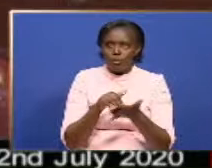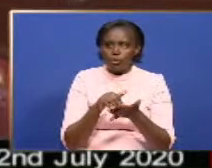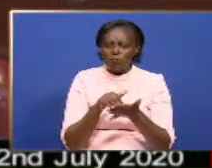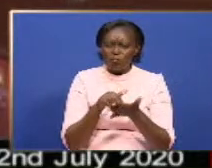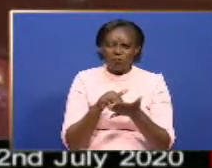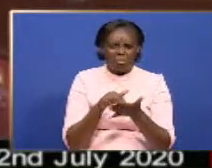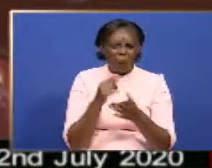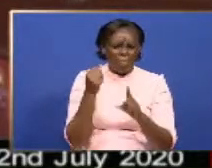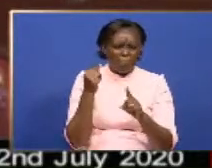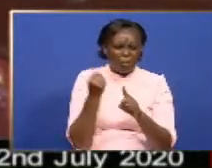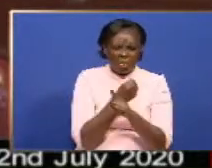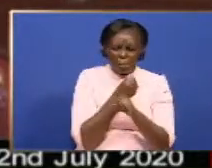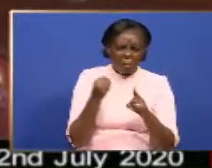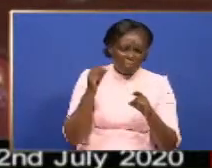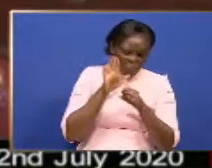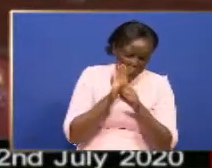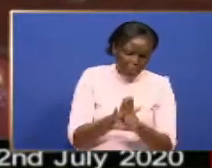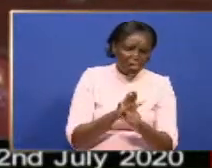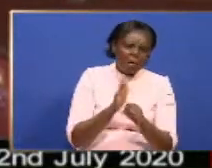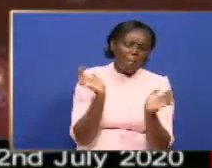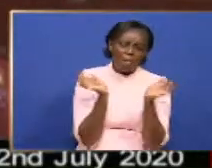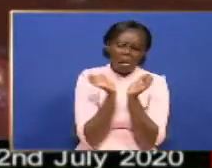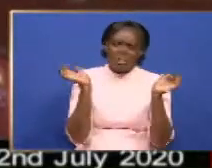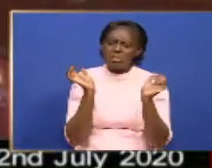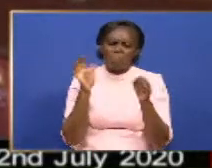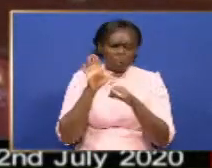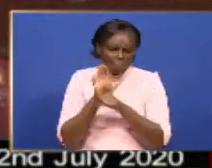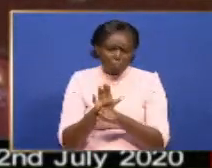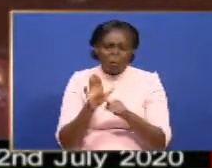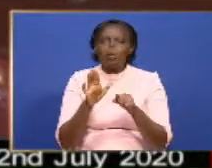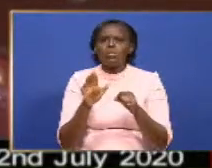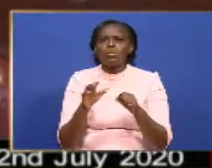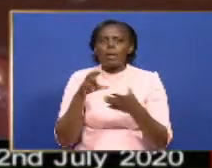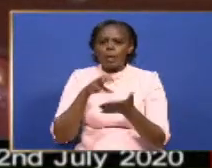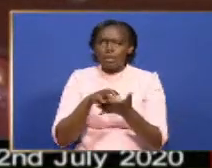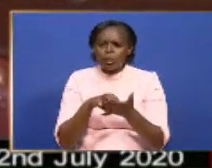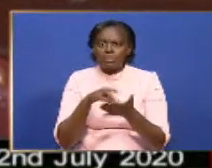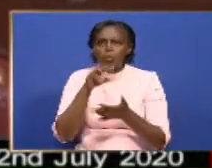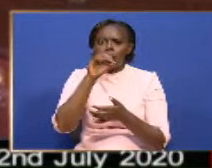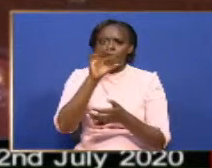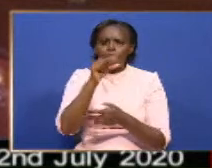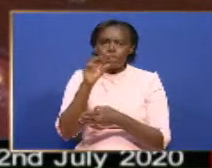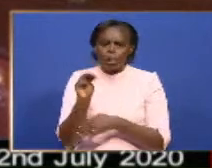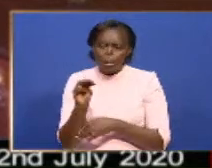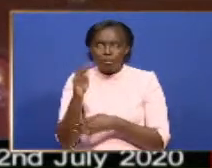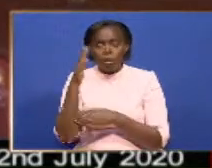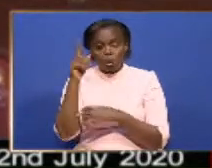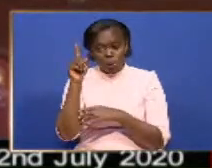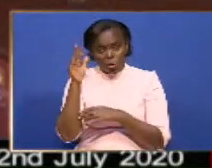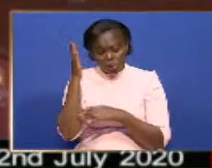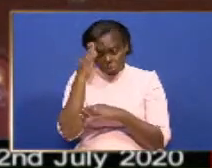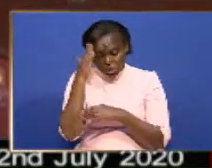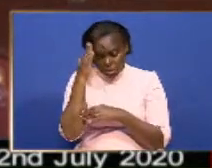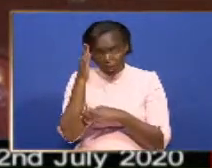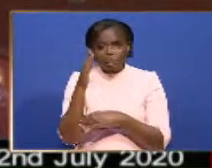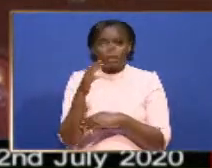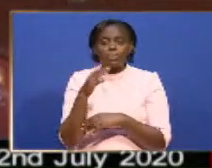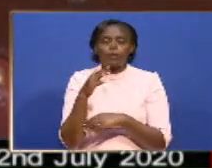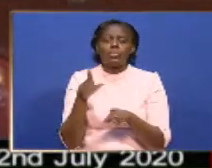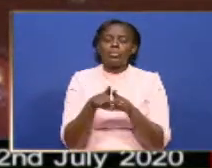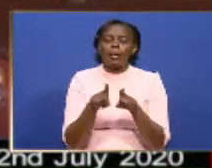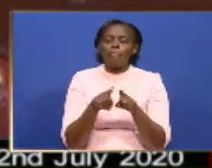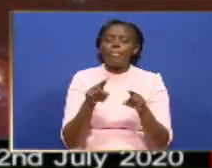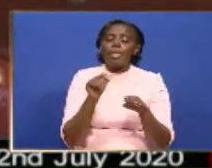cruel, inhuman, and or degrading punishment or treatment, including cases of FGM that are considered like that, honor killings, and